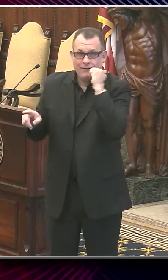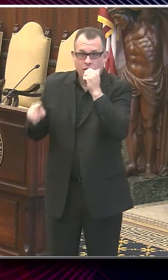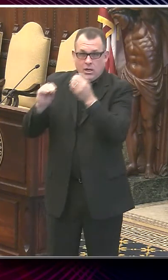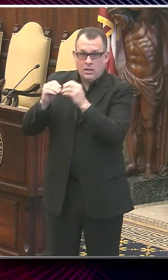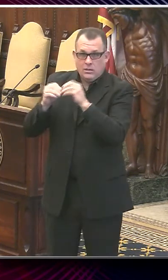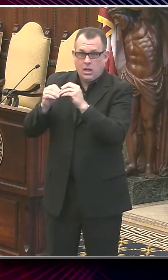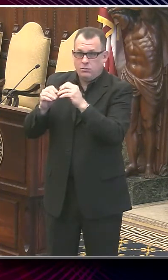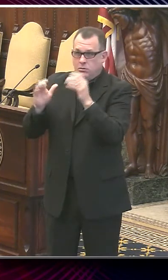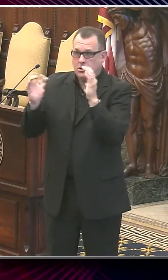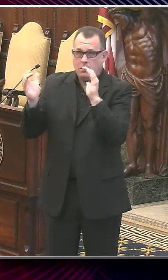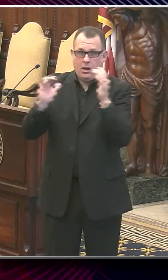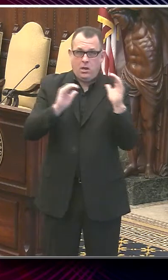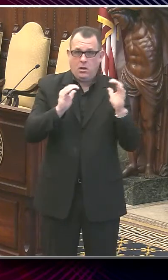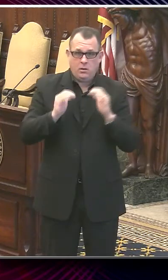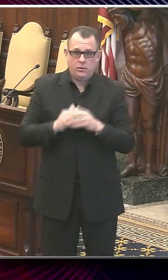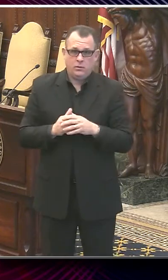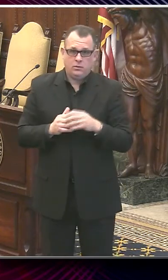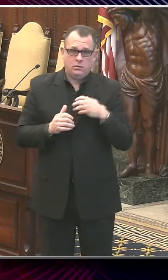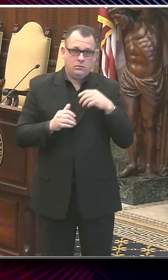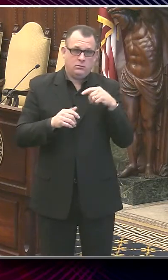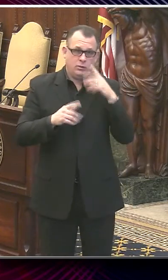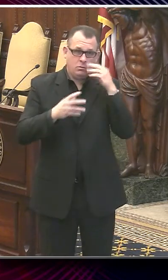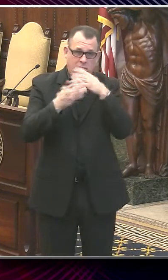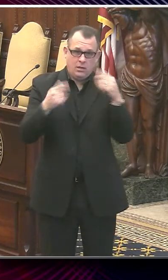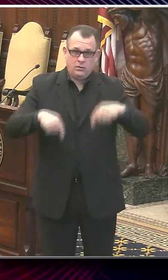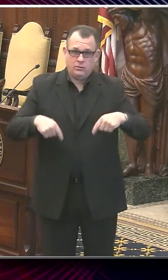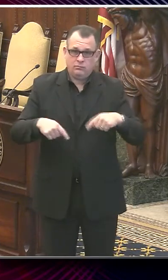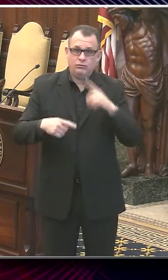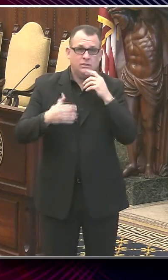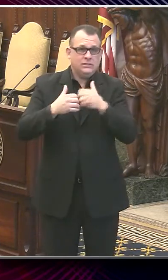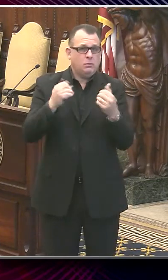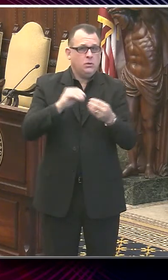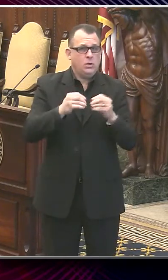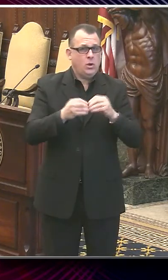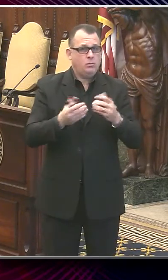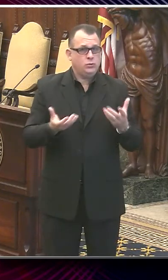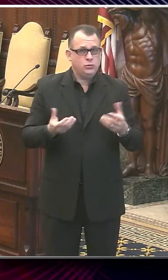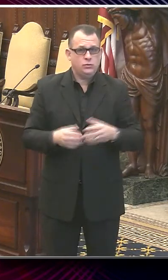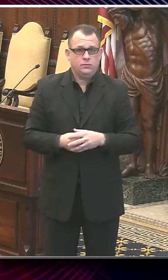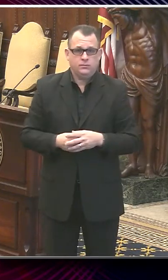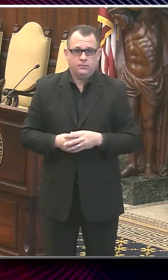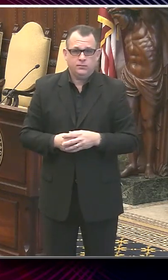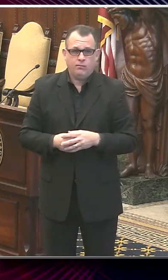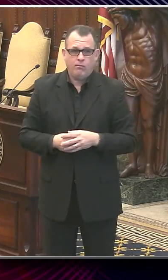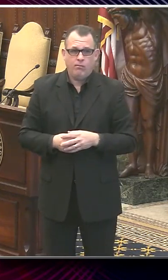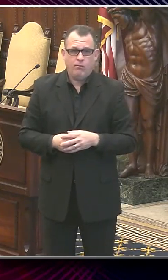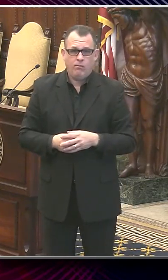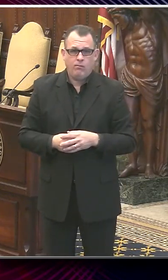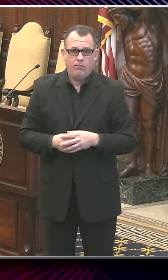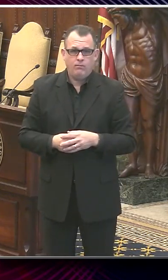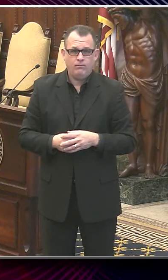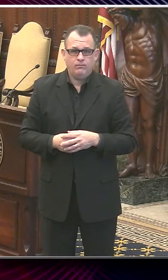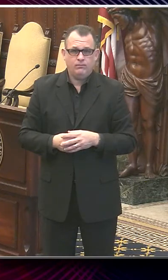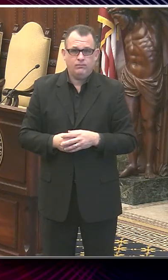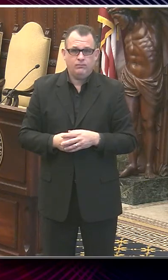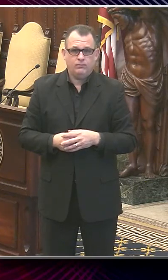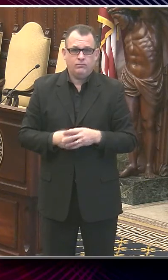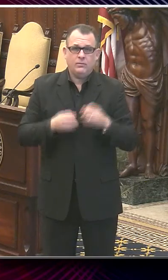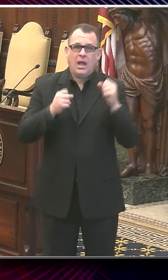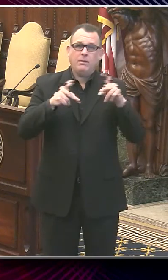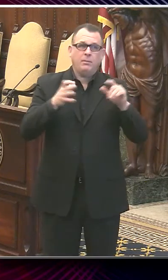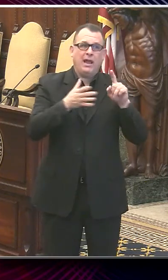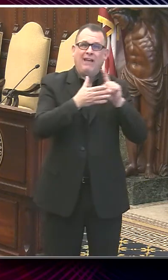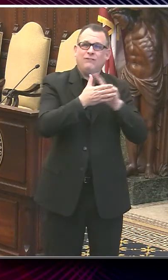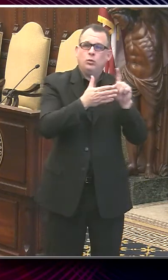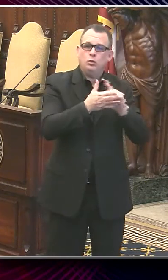been reporting here in the press conferences. We have a separate number of how many people are being newly hospitalized per week. And for